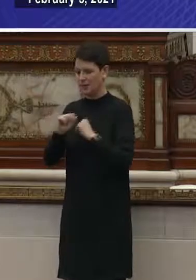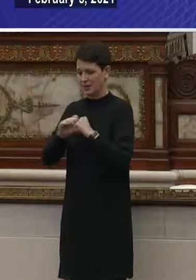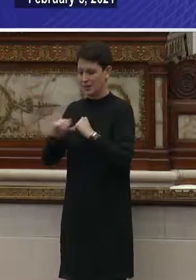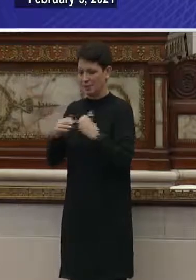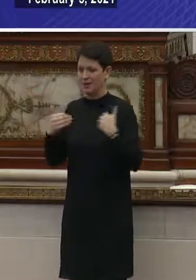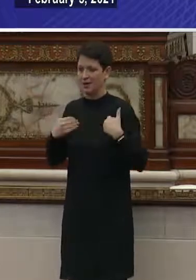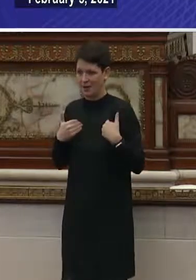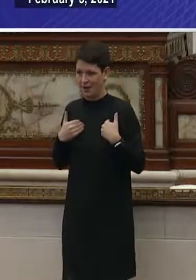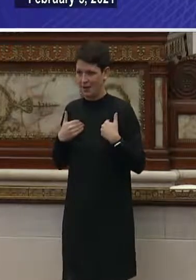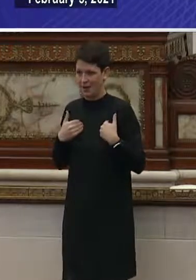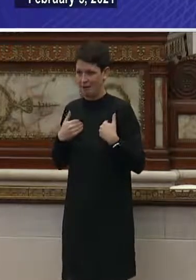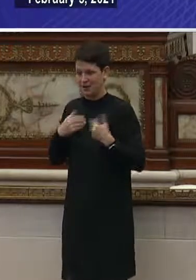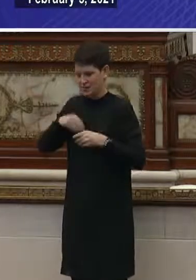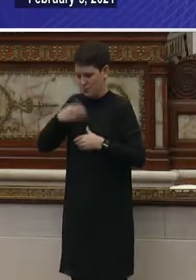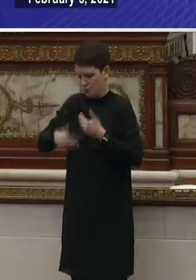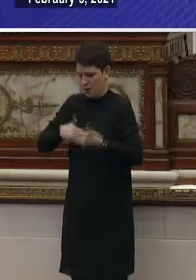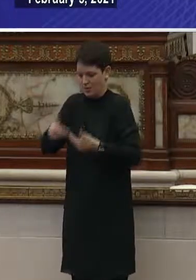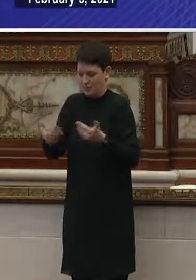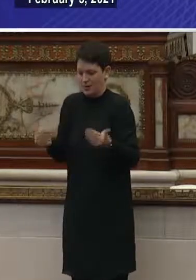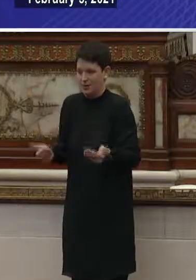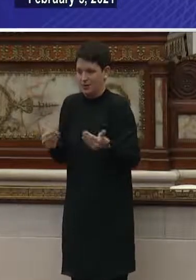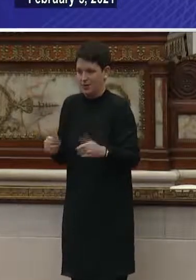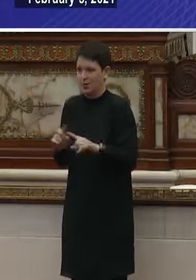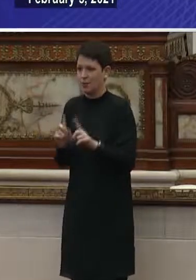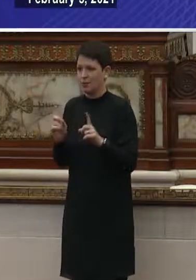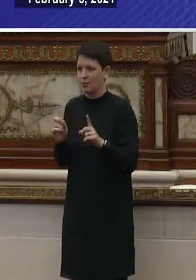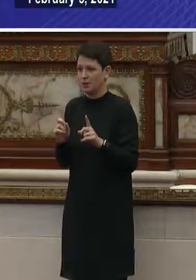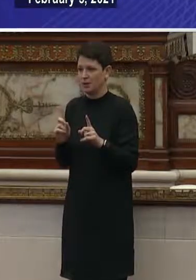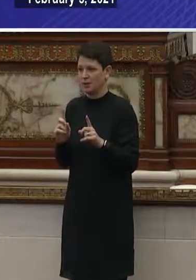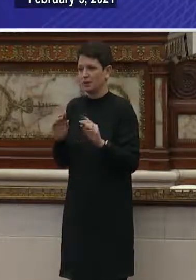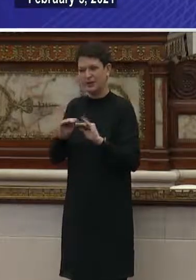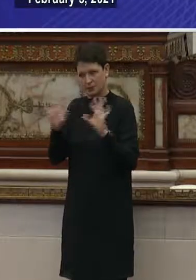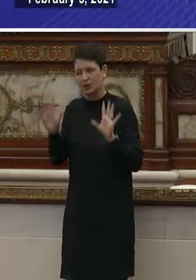is in process. But